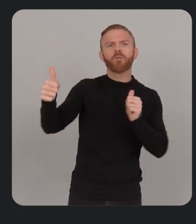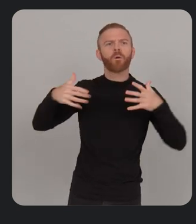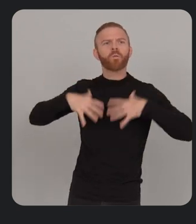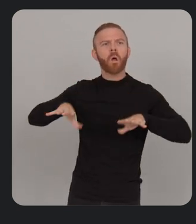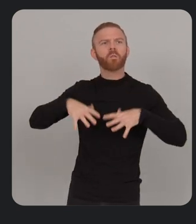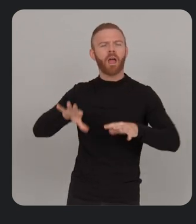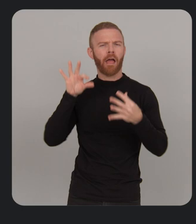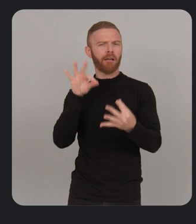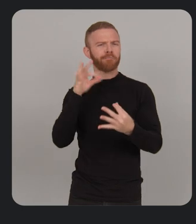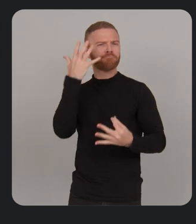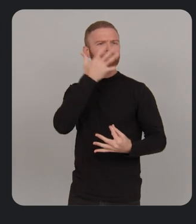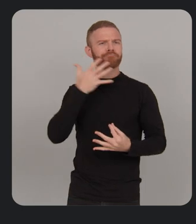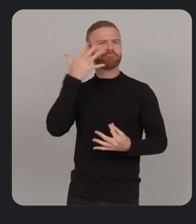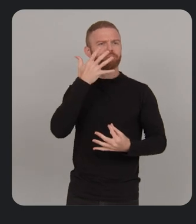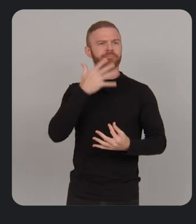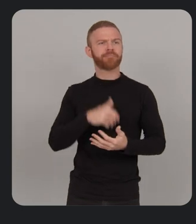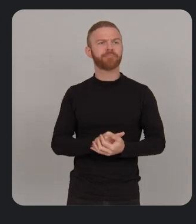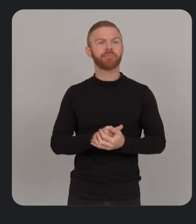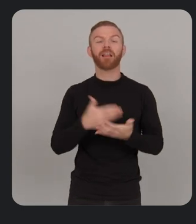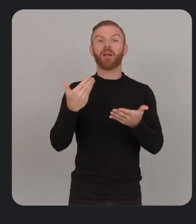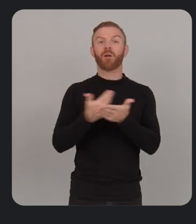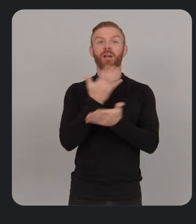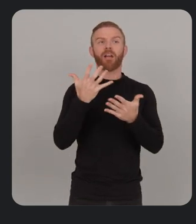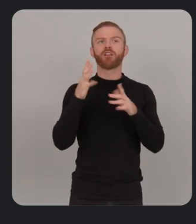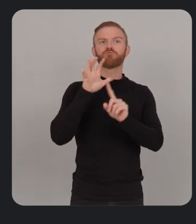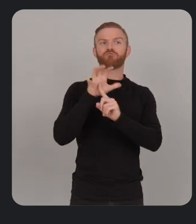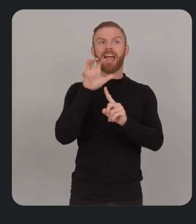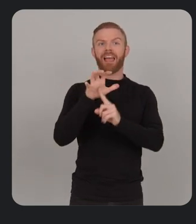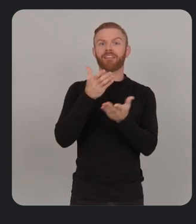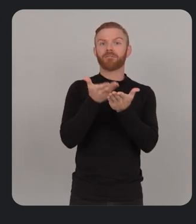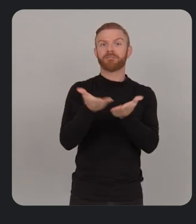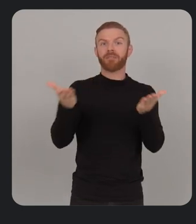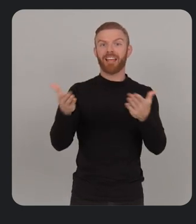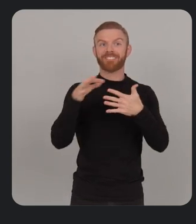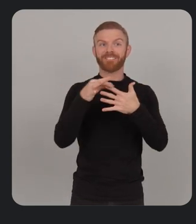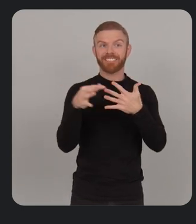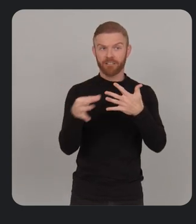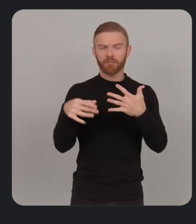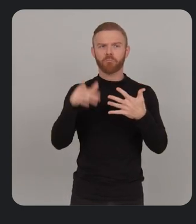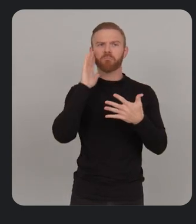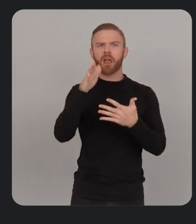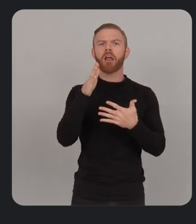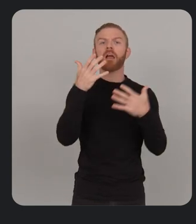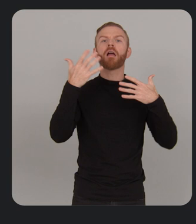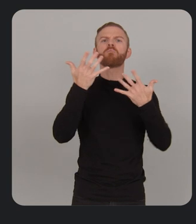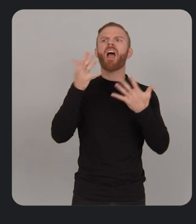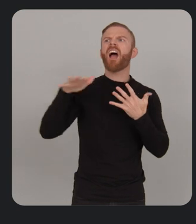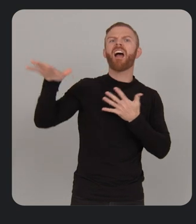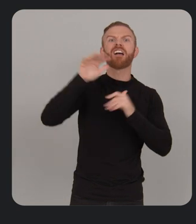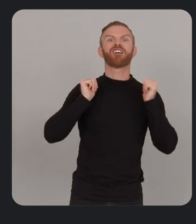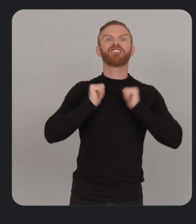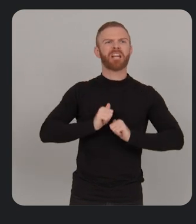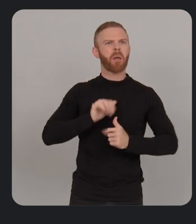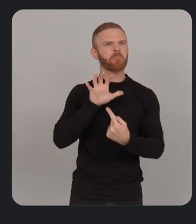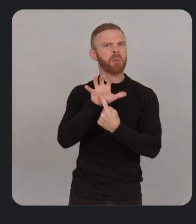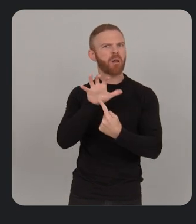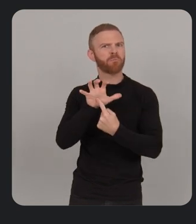and with our upcoming trending products feature i'll see which bomber jackets are popular right now